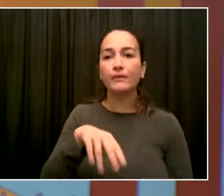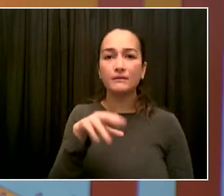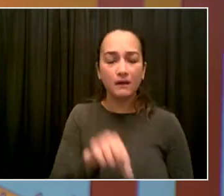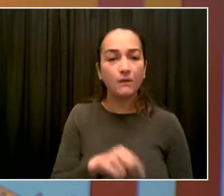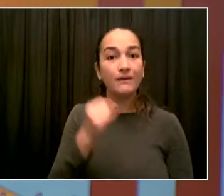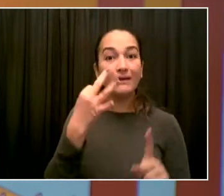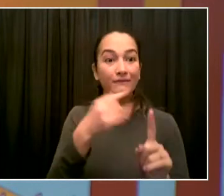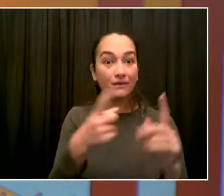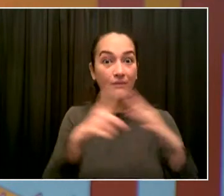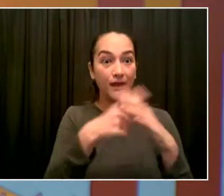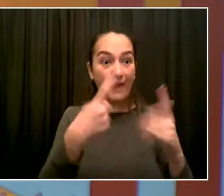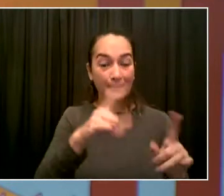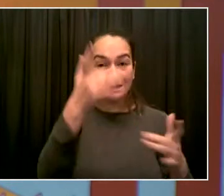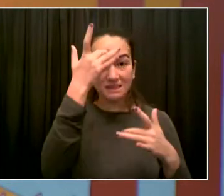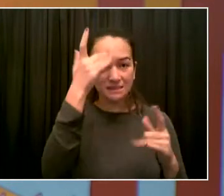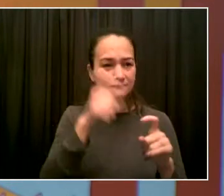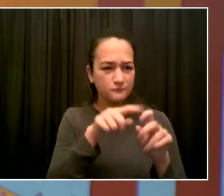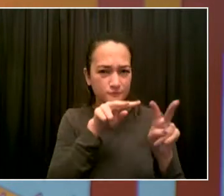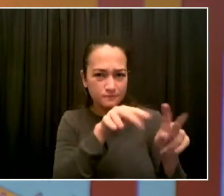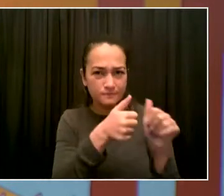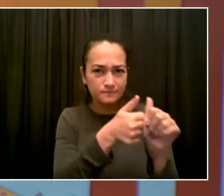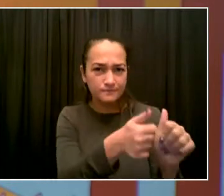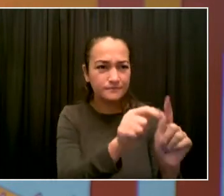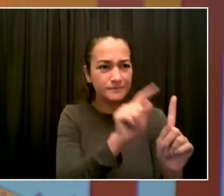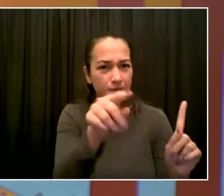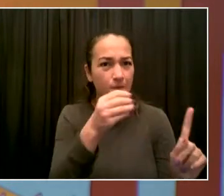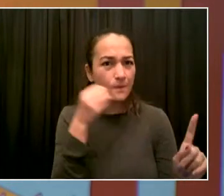The next is Emma Fitzsimmons from the New York Times.